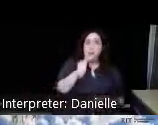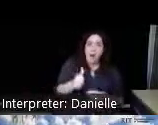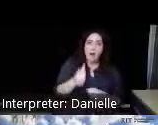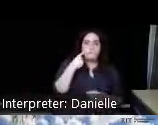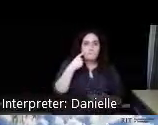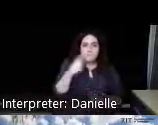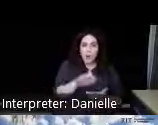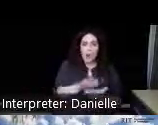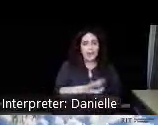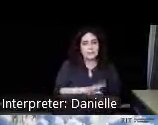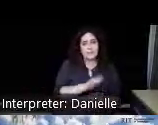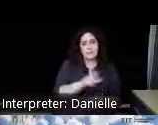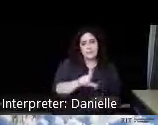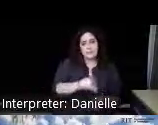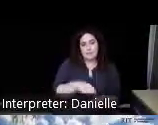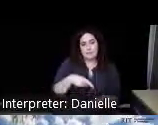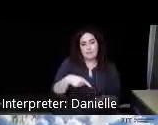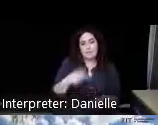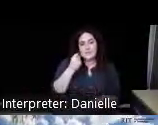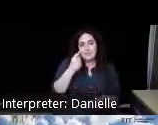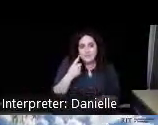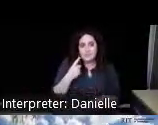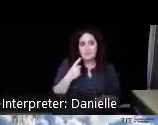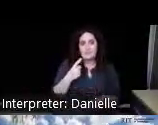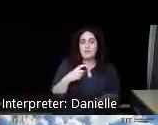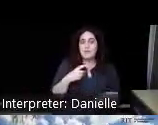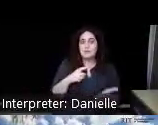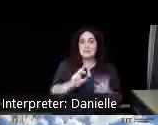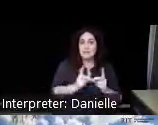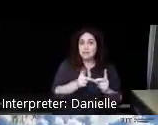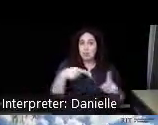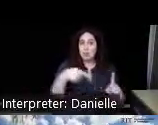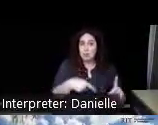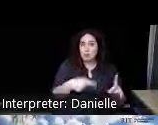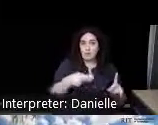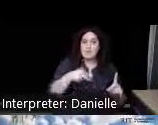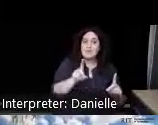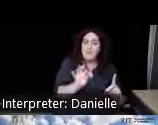PDFs are digital documents. So there's kind of an overlap there with the guidance.